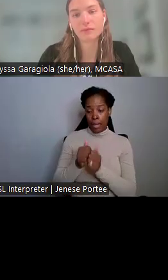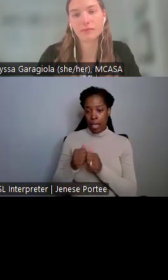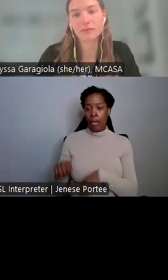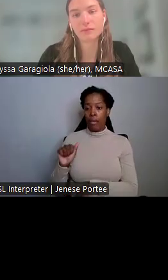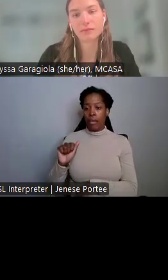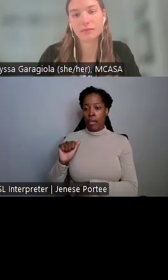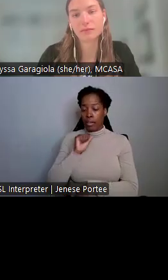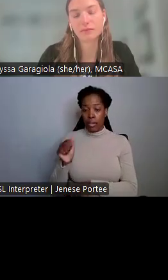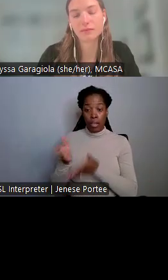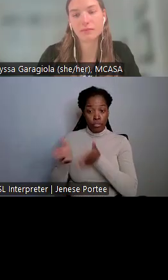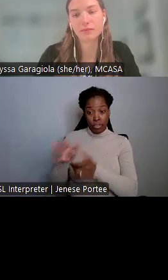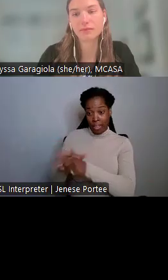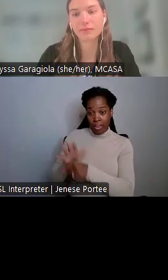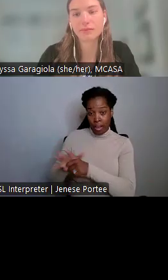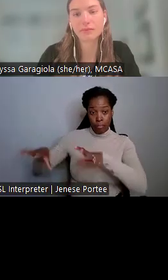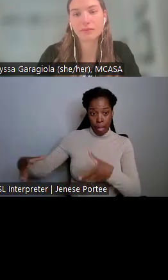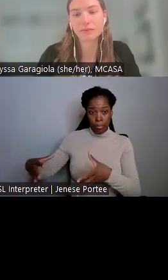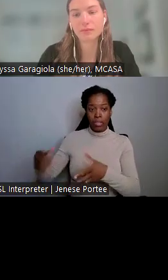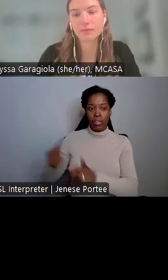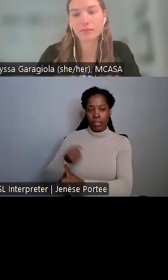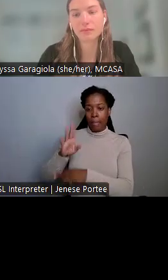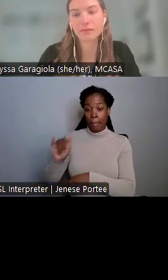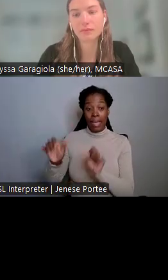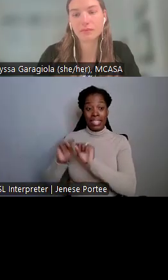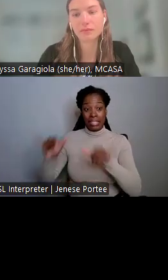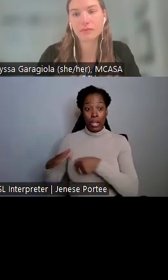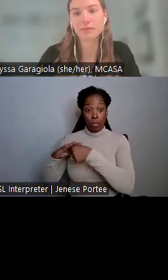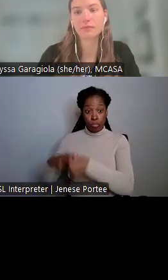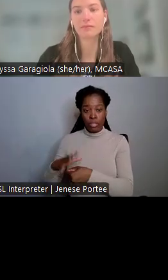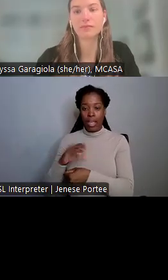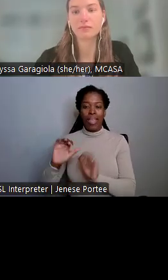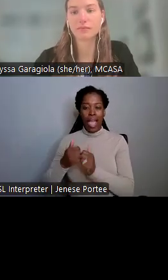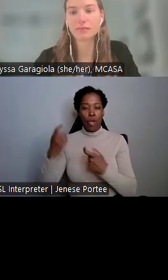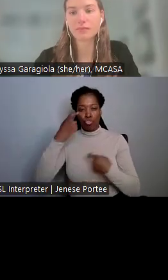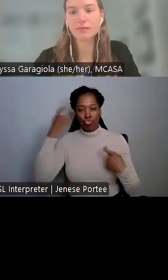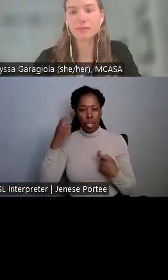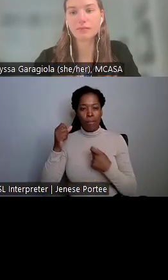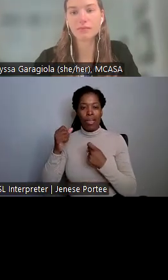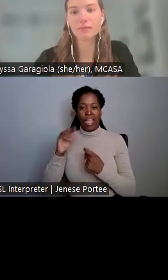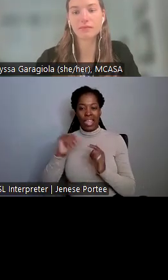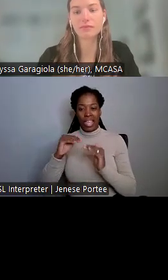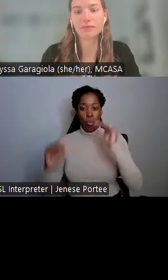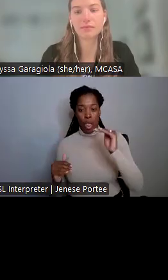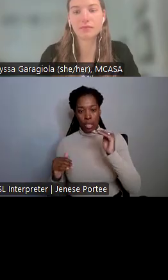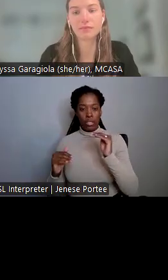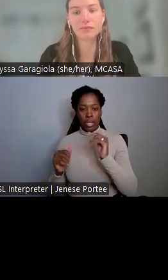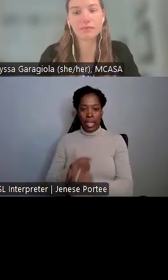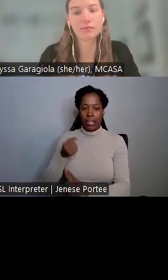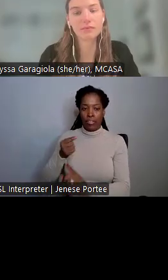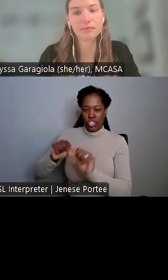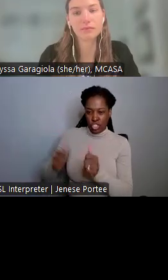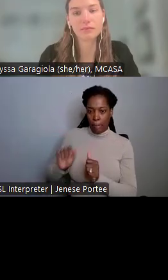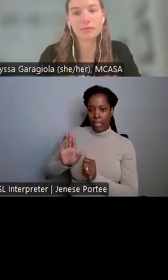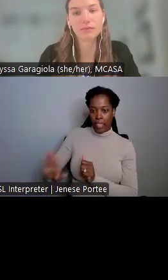inequality shapes access to sexual assault survivor support. And we're going to examine advocacy strategies using